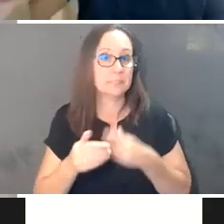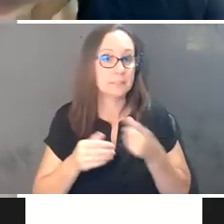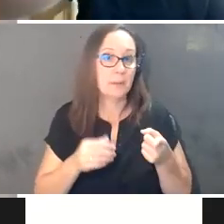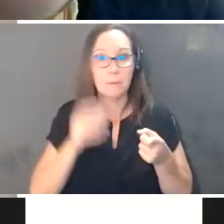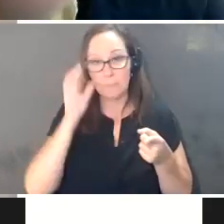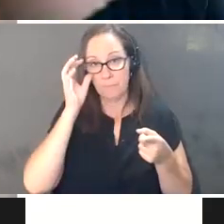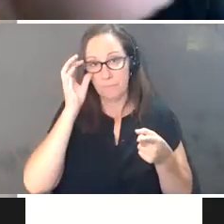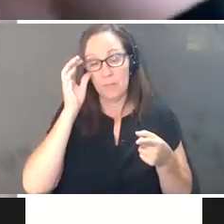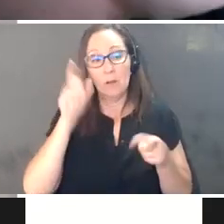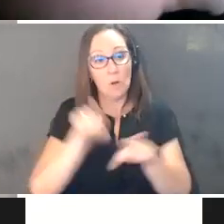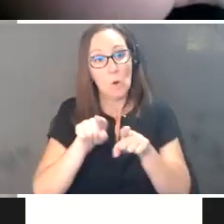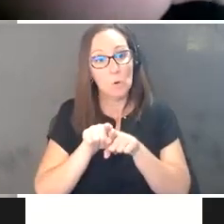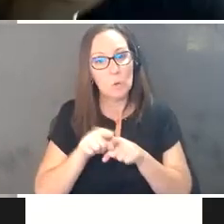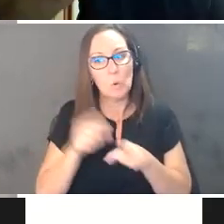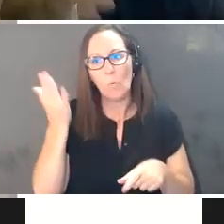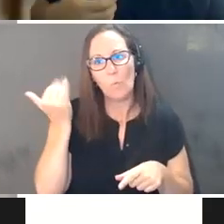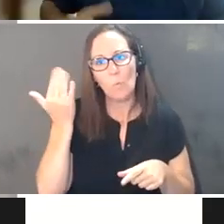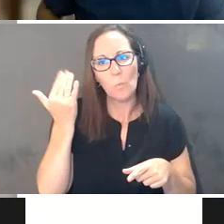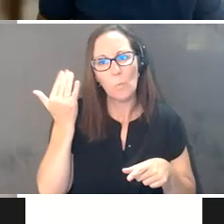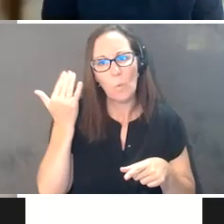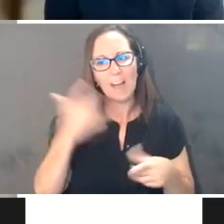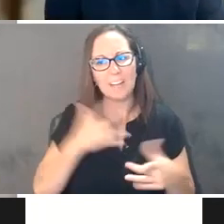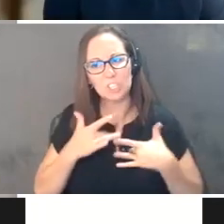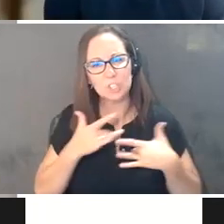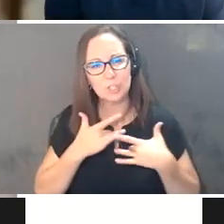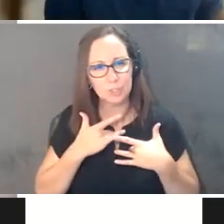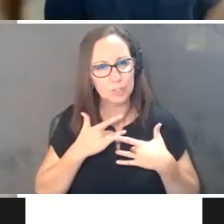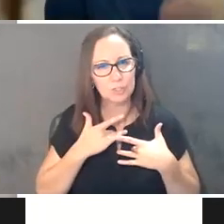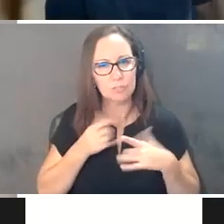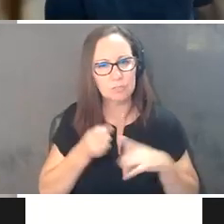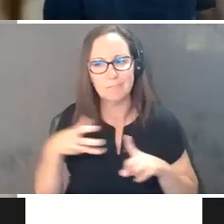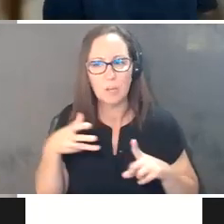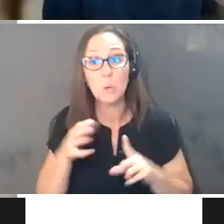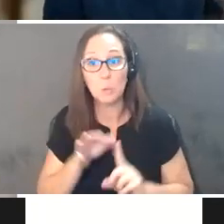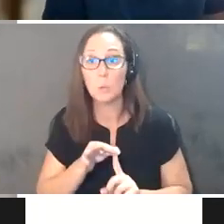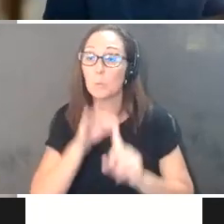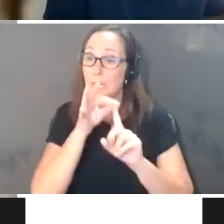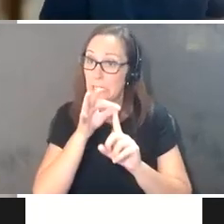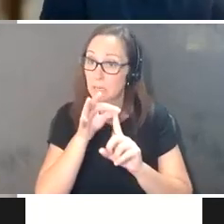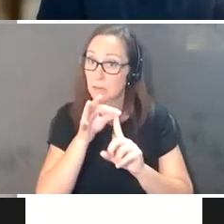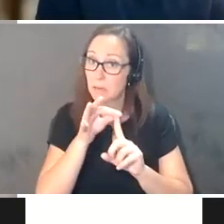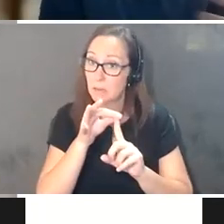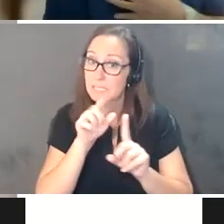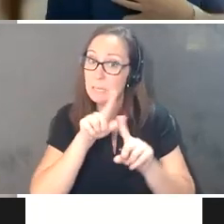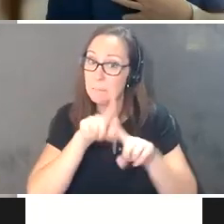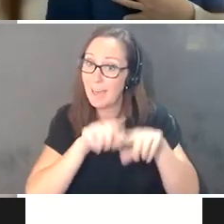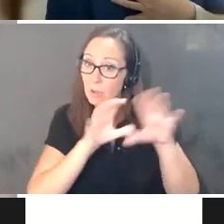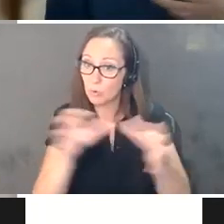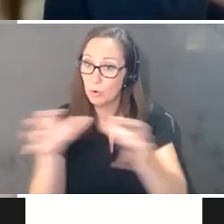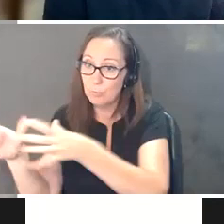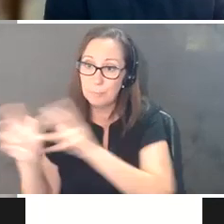And so also, why would there be concerns, right? And there, I think, are unique concerns to different groups based on